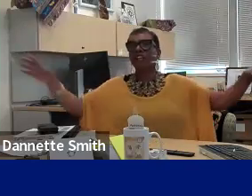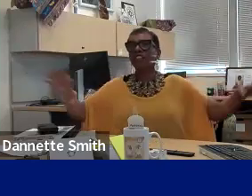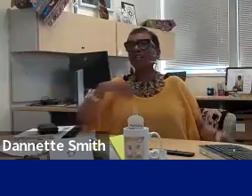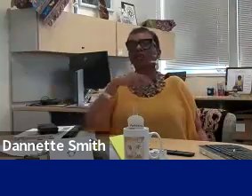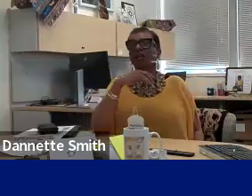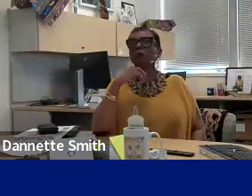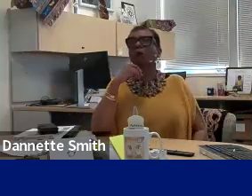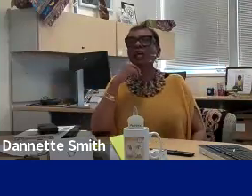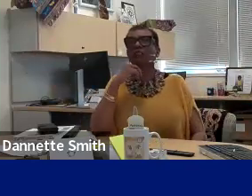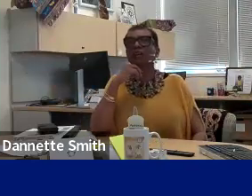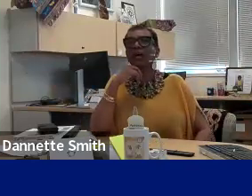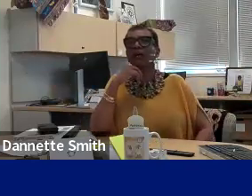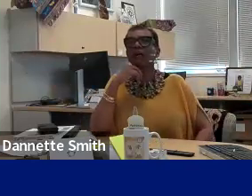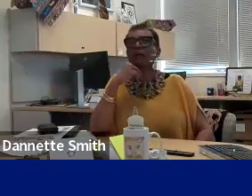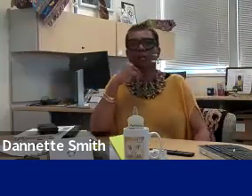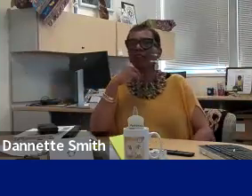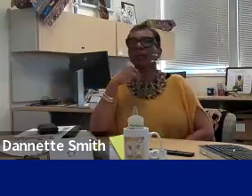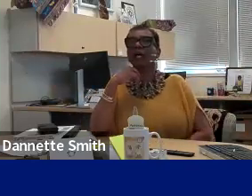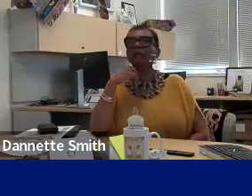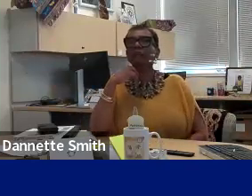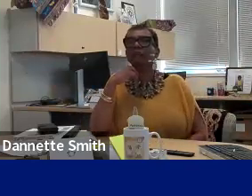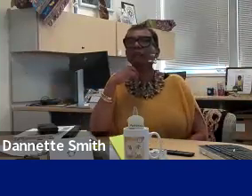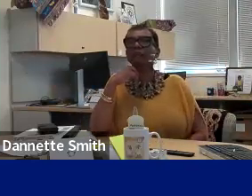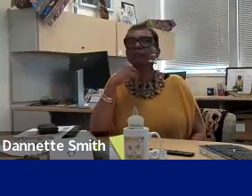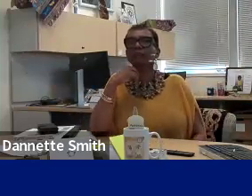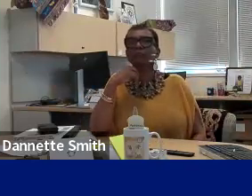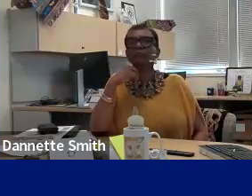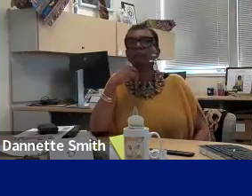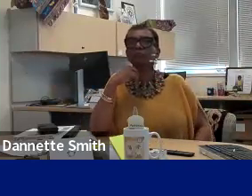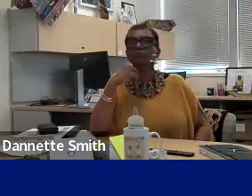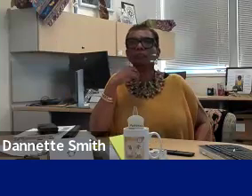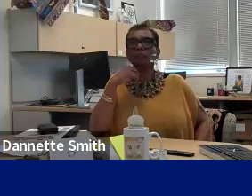it affects contracts, but we're not there yet. We're not there yet.